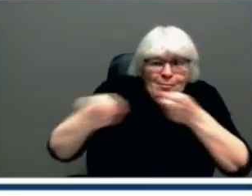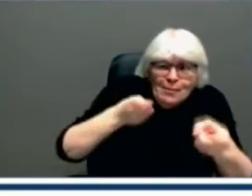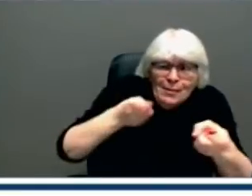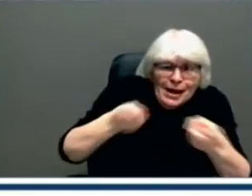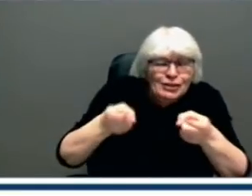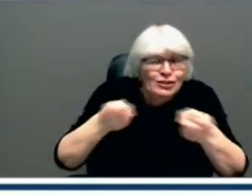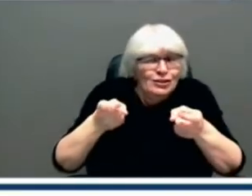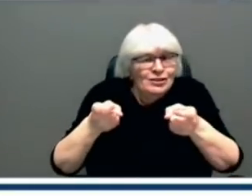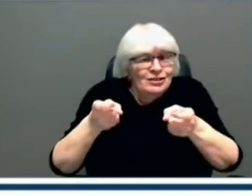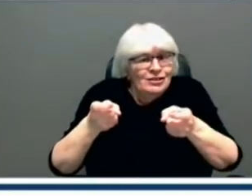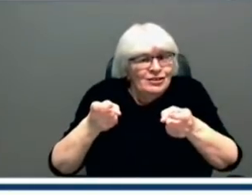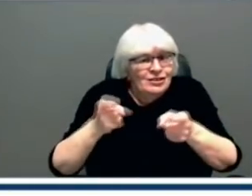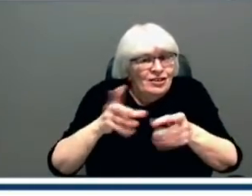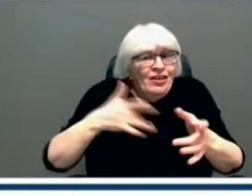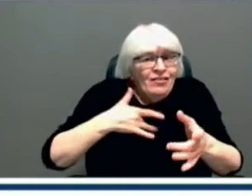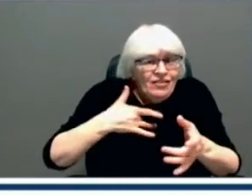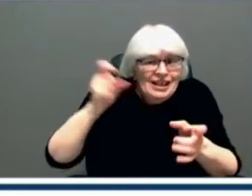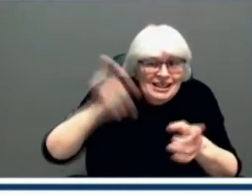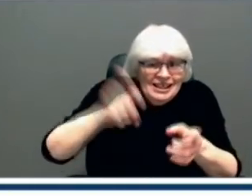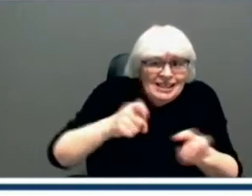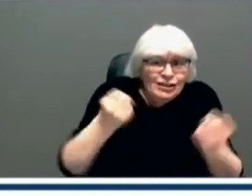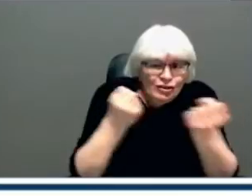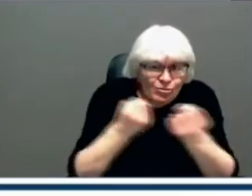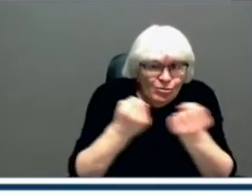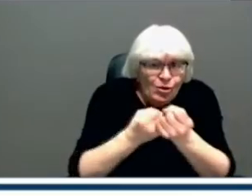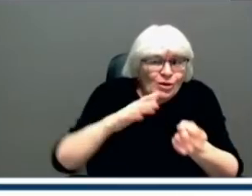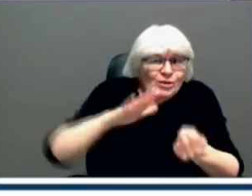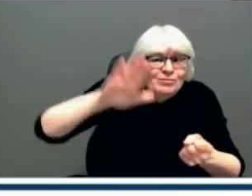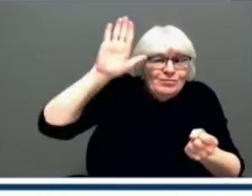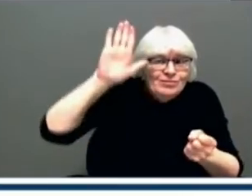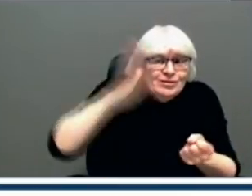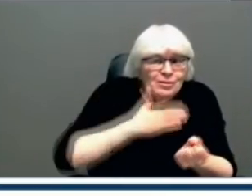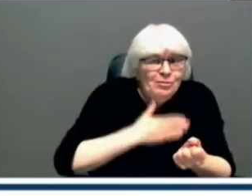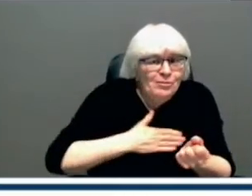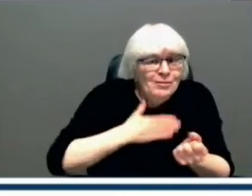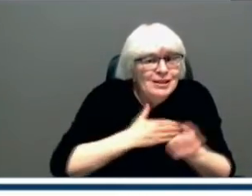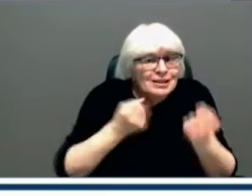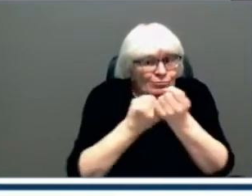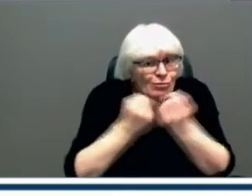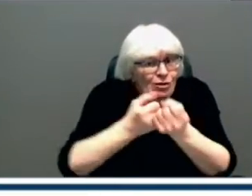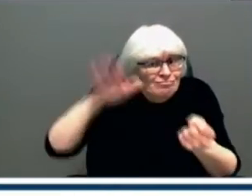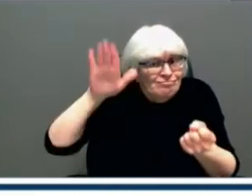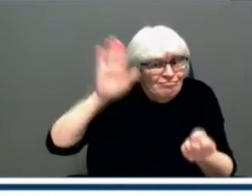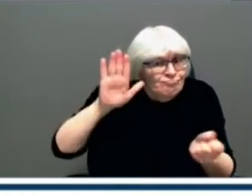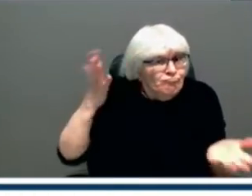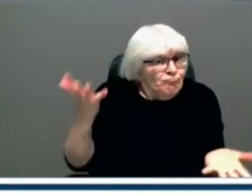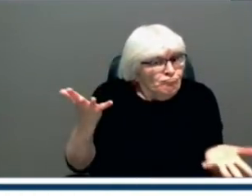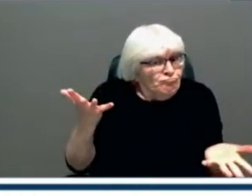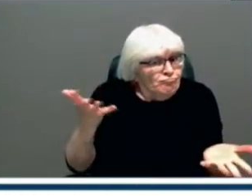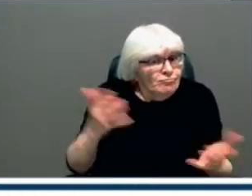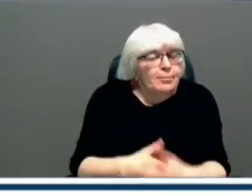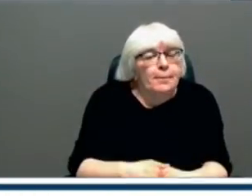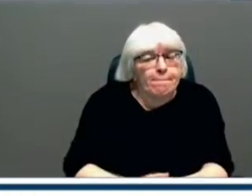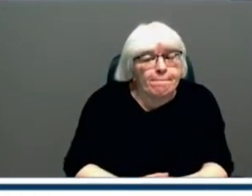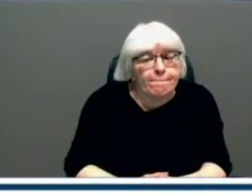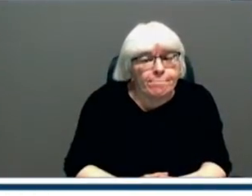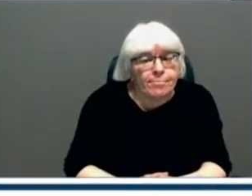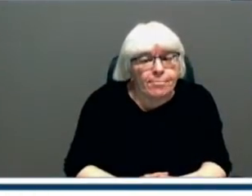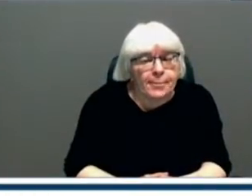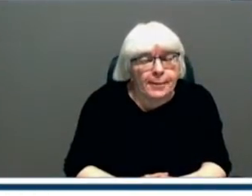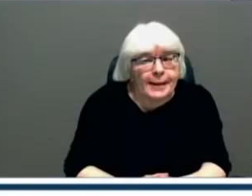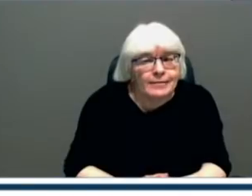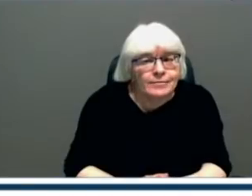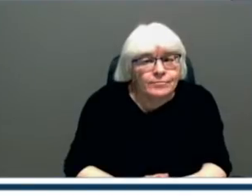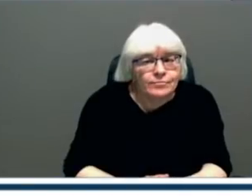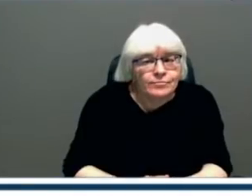hand when they feel they need additional support. And you mentioned just a minute ago that public health measures are